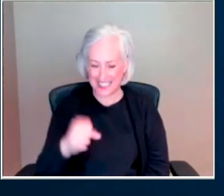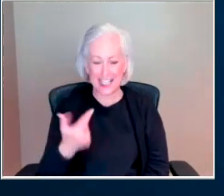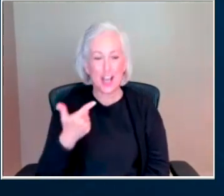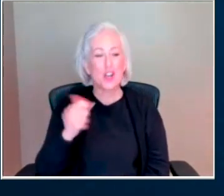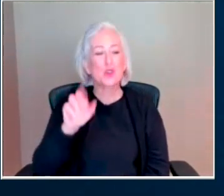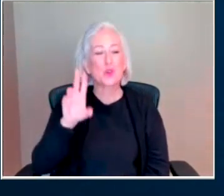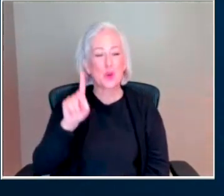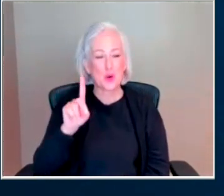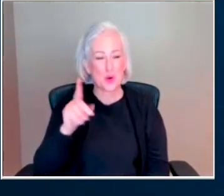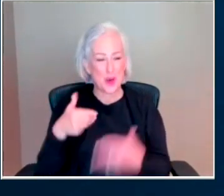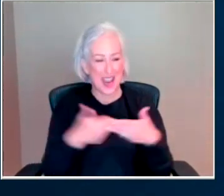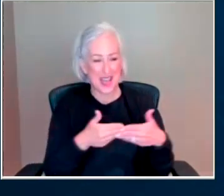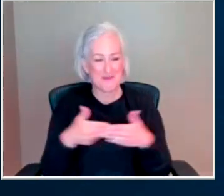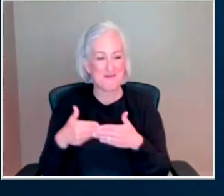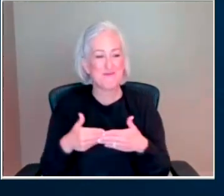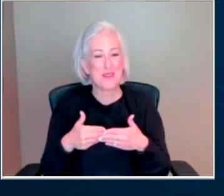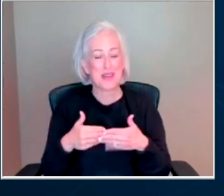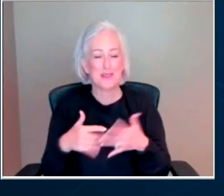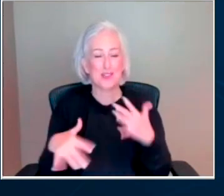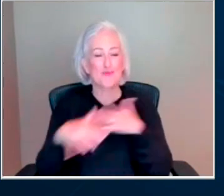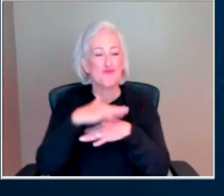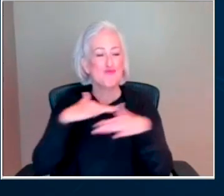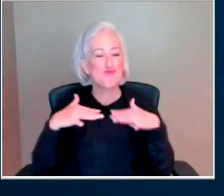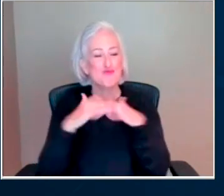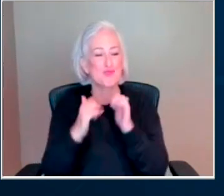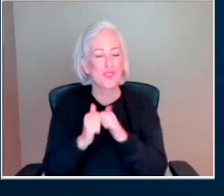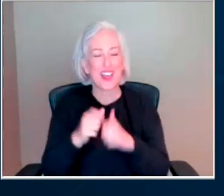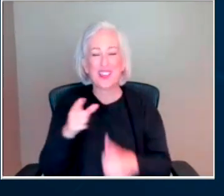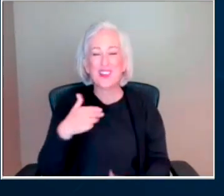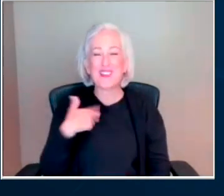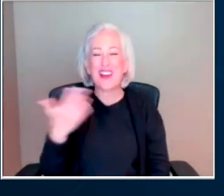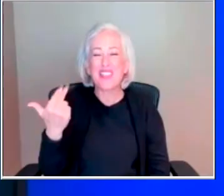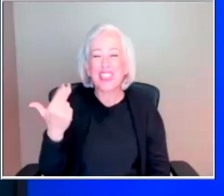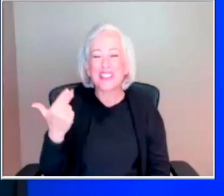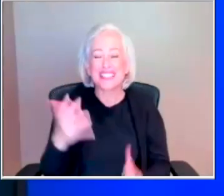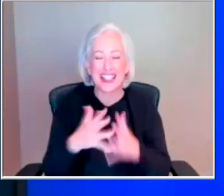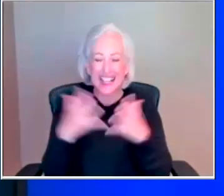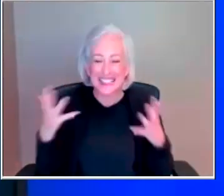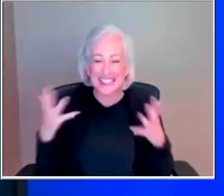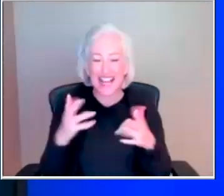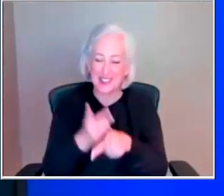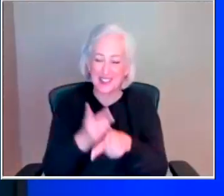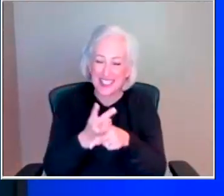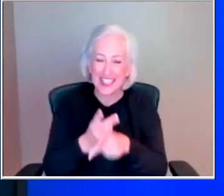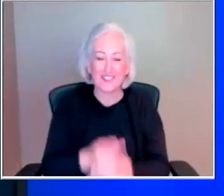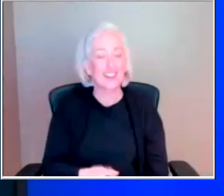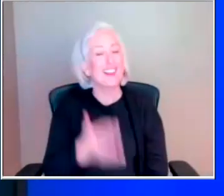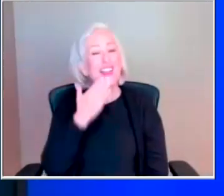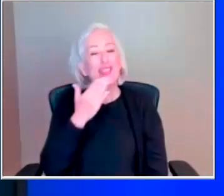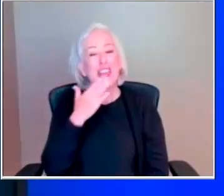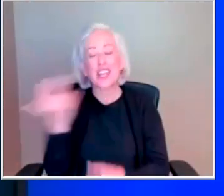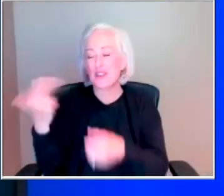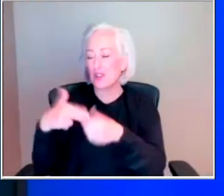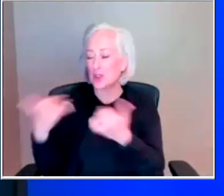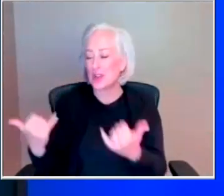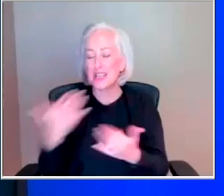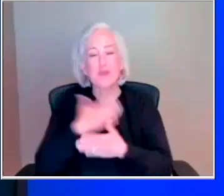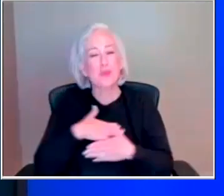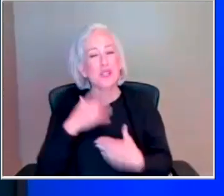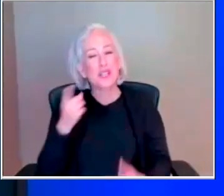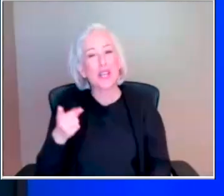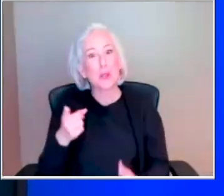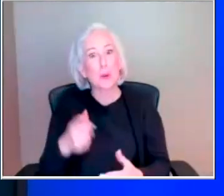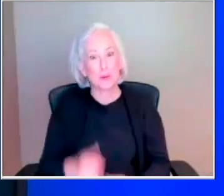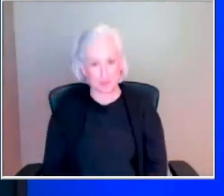purpose, is to hang out with them. You got 13 of them. You got a lot to take care of. All right, ladies, thank you so much for being with us today. We appreciate you so much sharing your